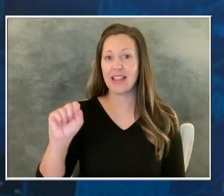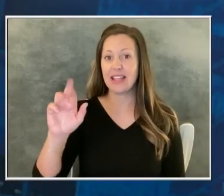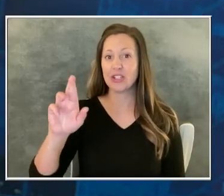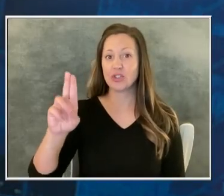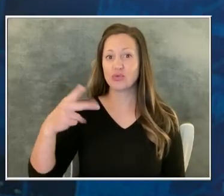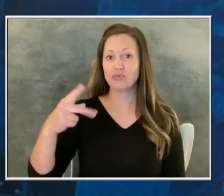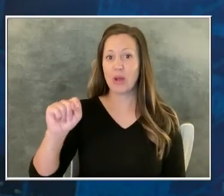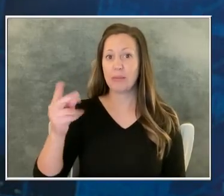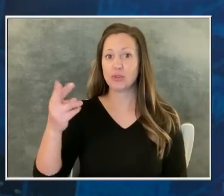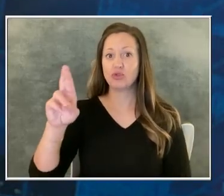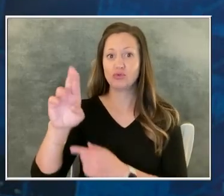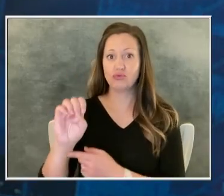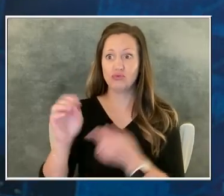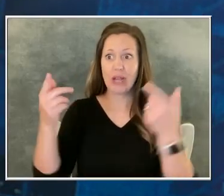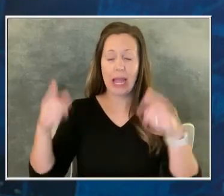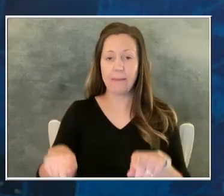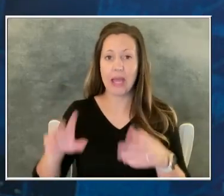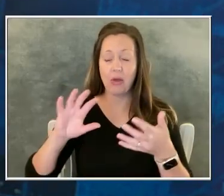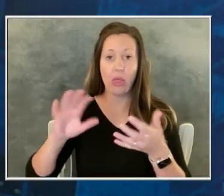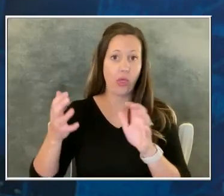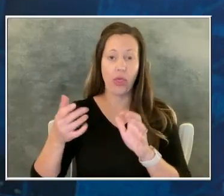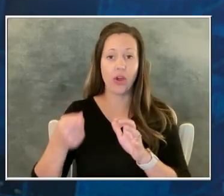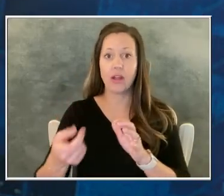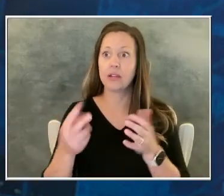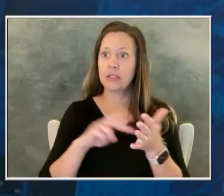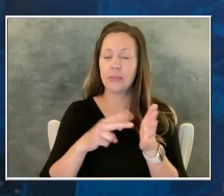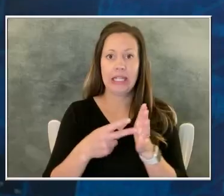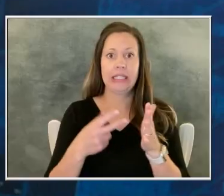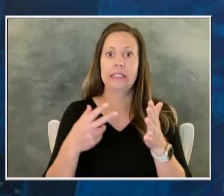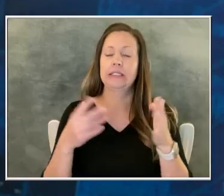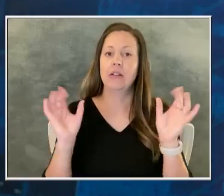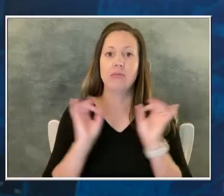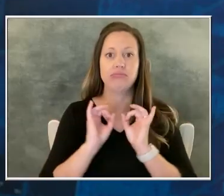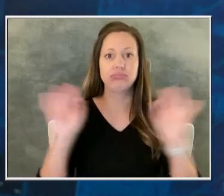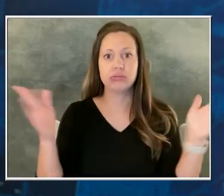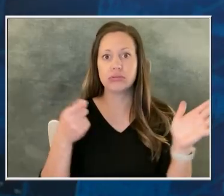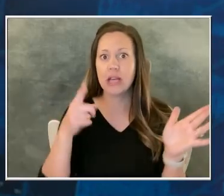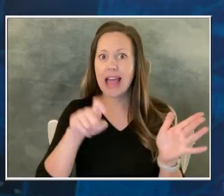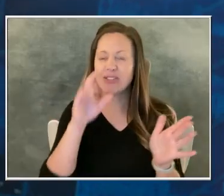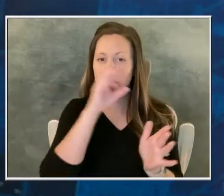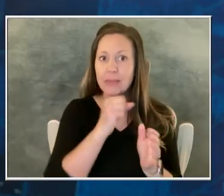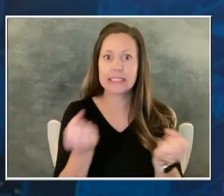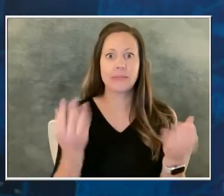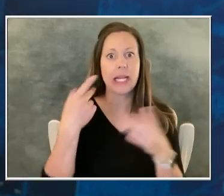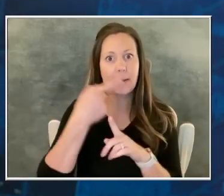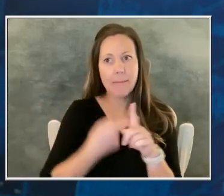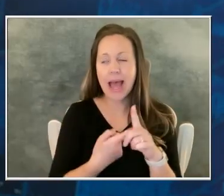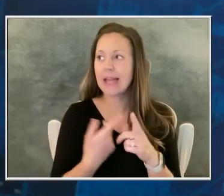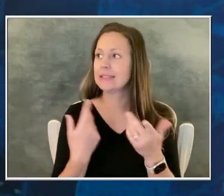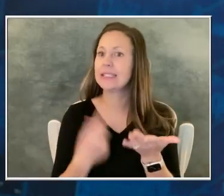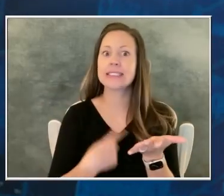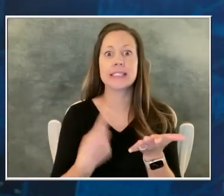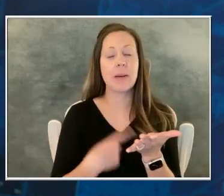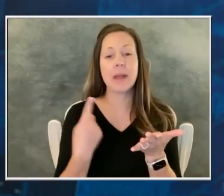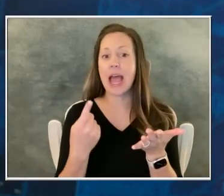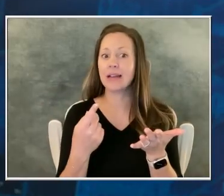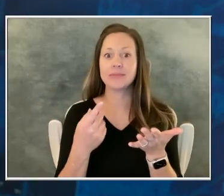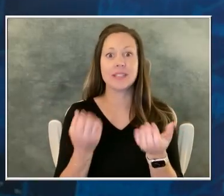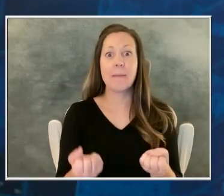devastating injury. They miss many months. But there's also more like overuse, you know, weekend warrior or anybody